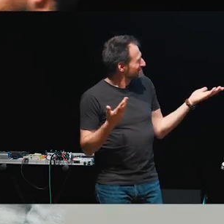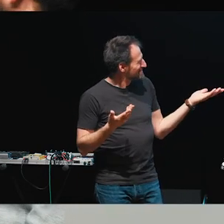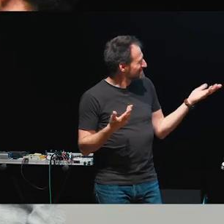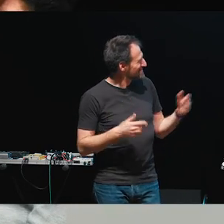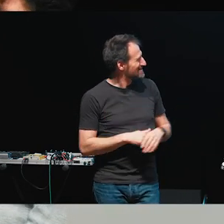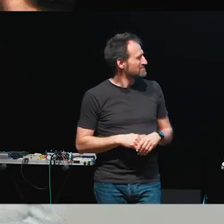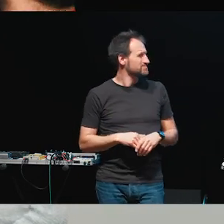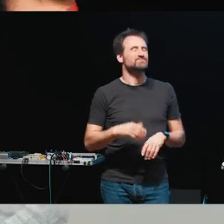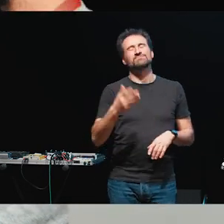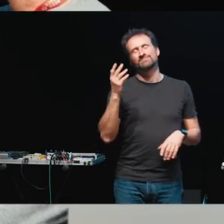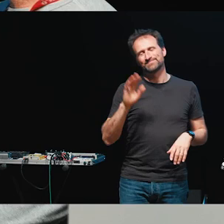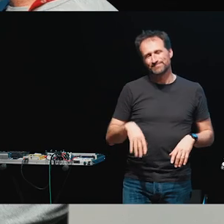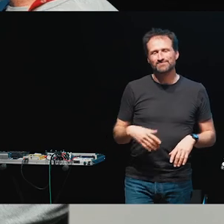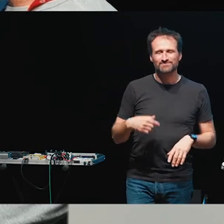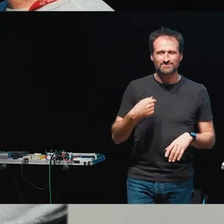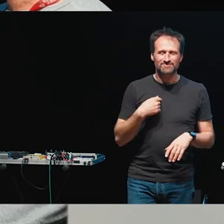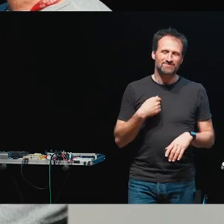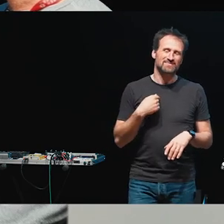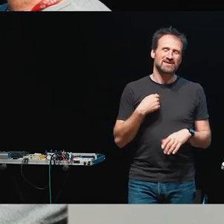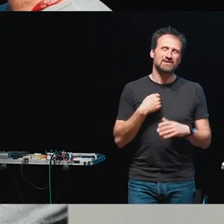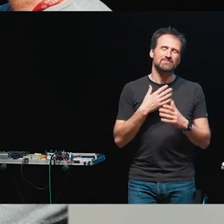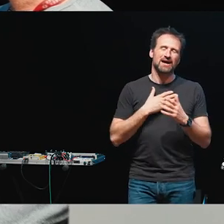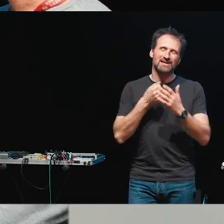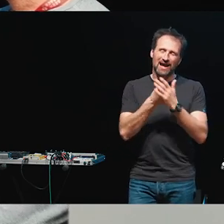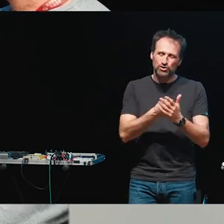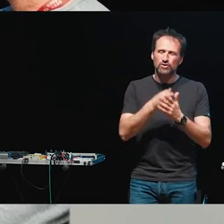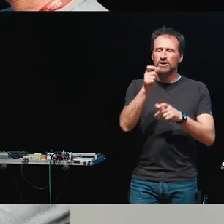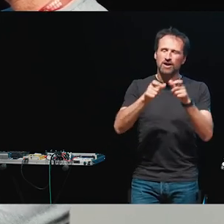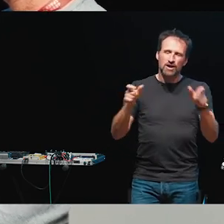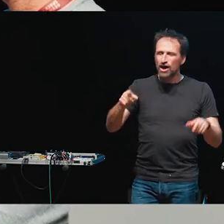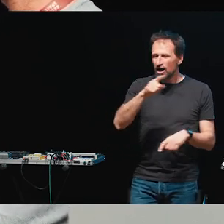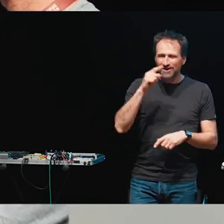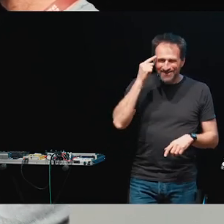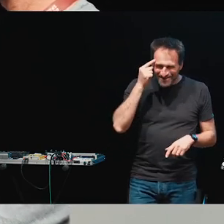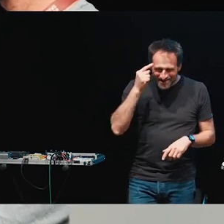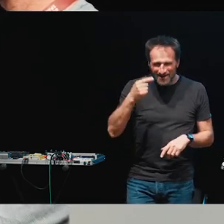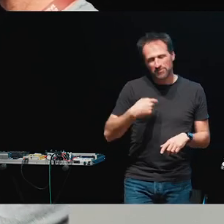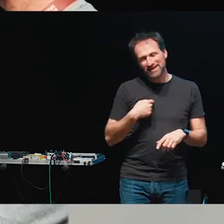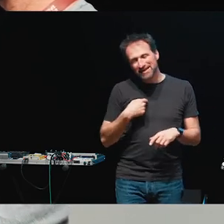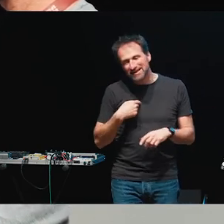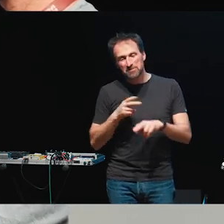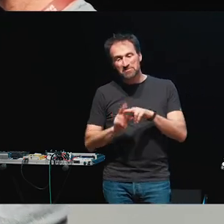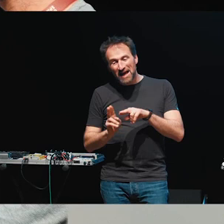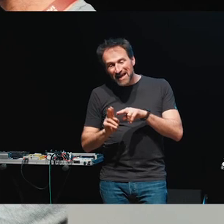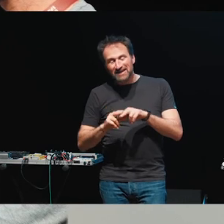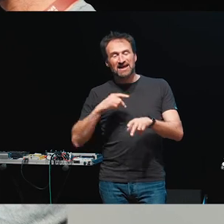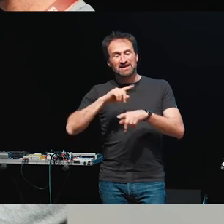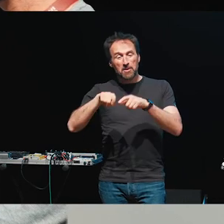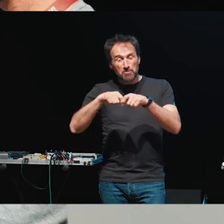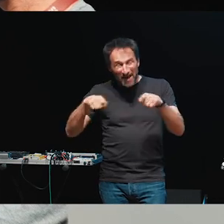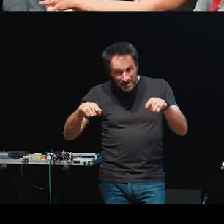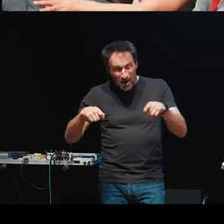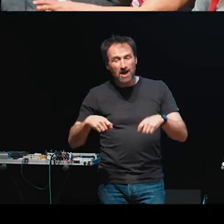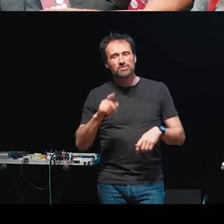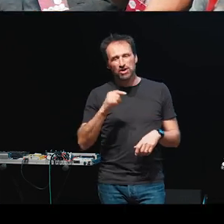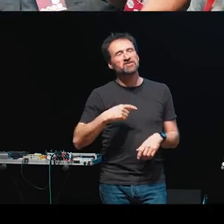No, really. So I have the impression that people kind of think that because I'm kind of maintaining a bundler, I should be all, okay, we